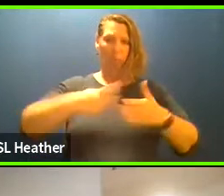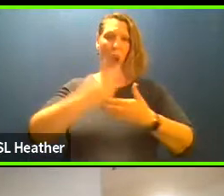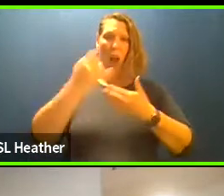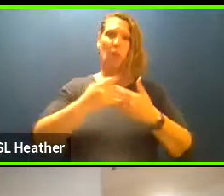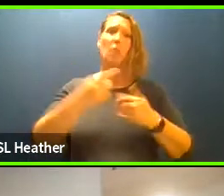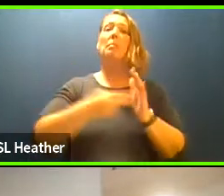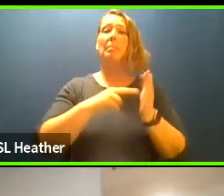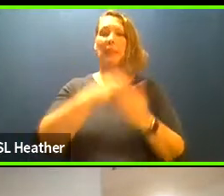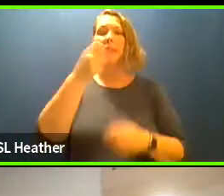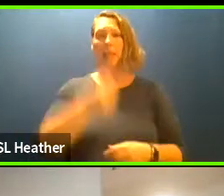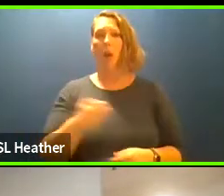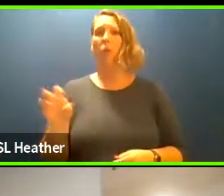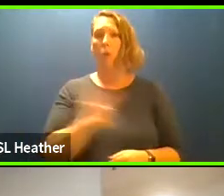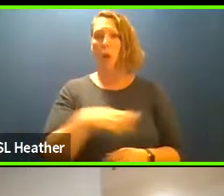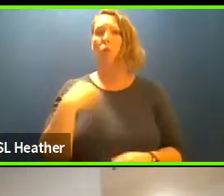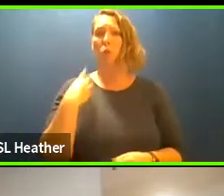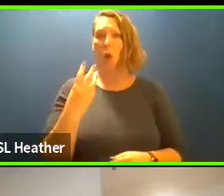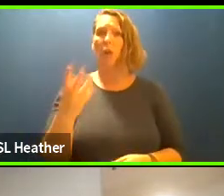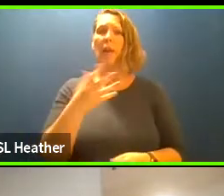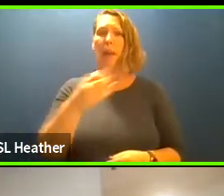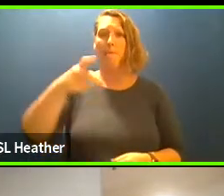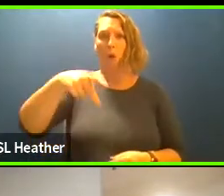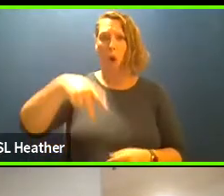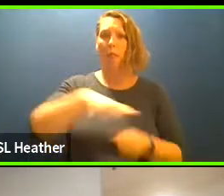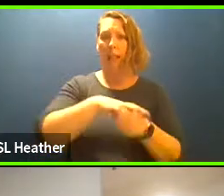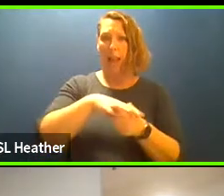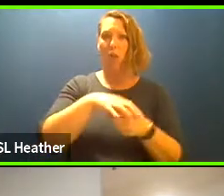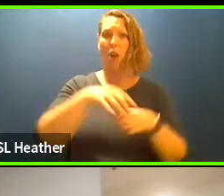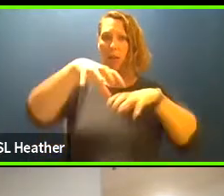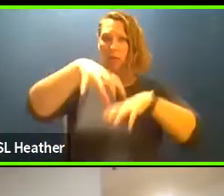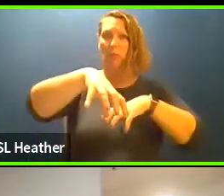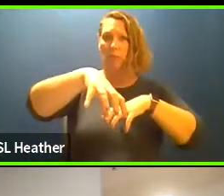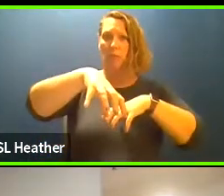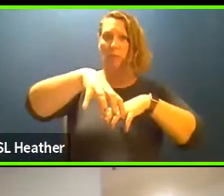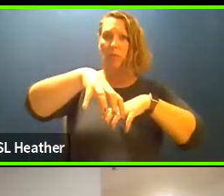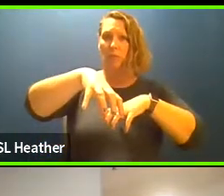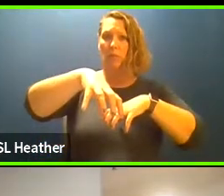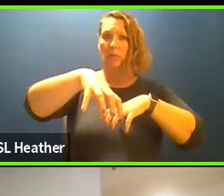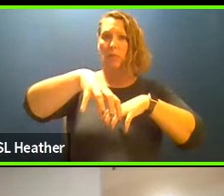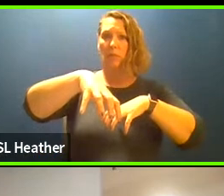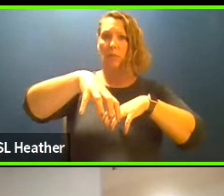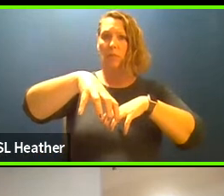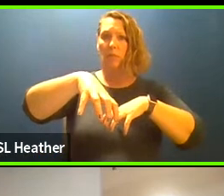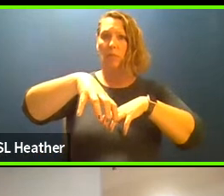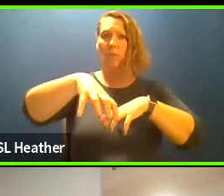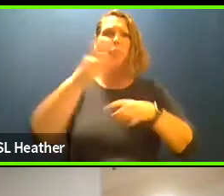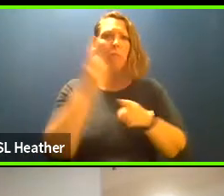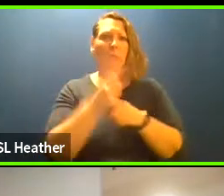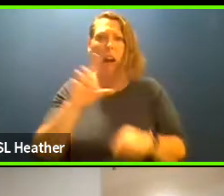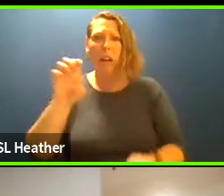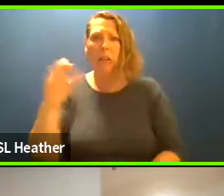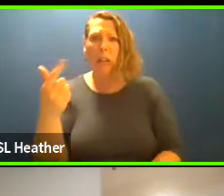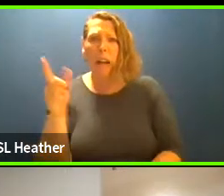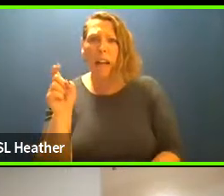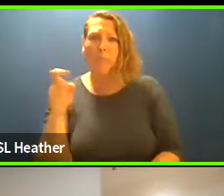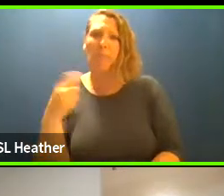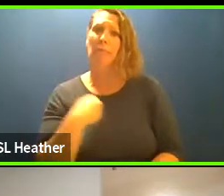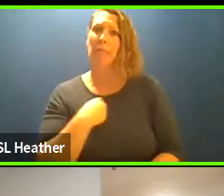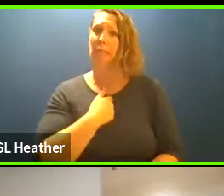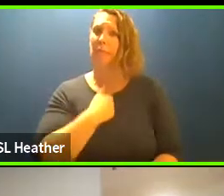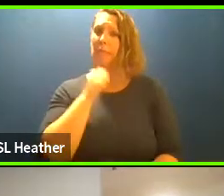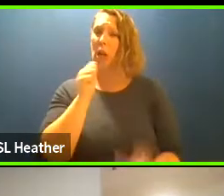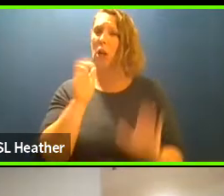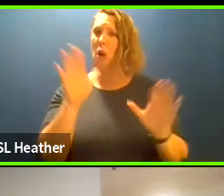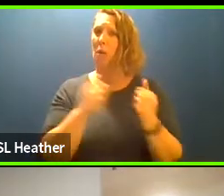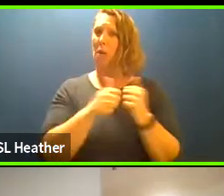talking Southwest Washington and the Portland area. I believe so. Am I correct, Greg? I'm not that great, Yolanda, with